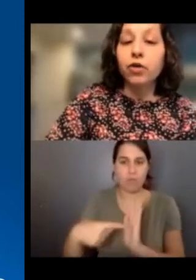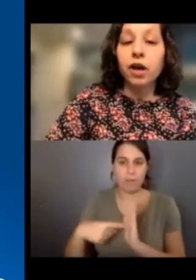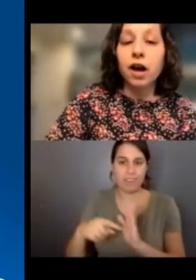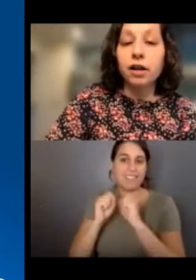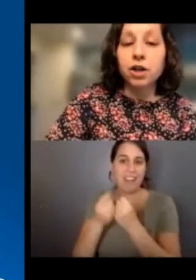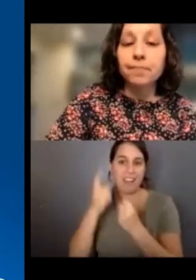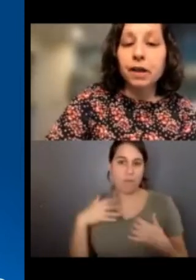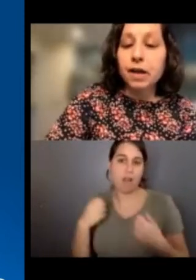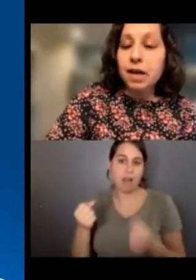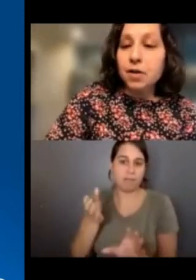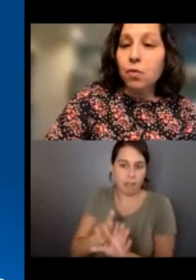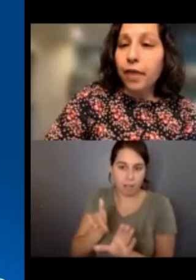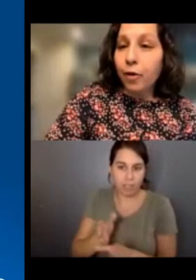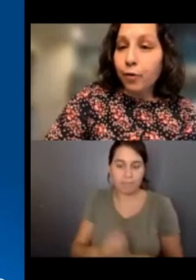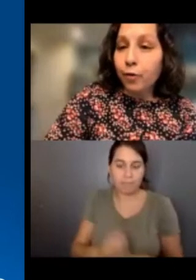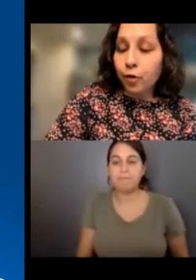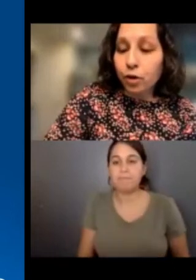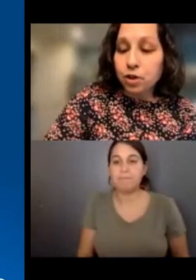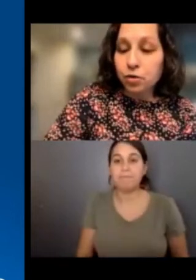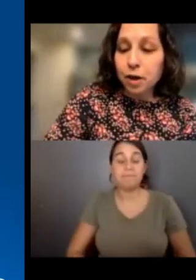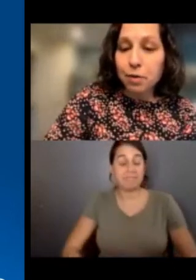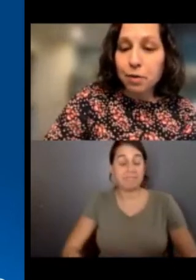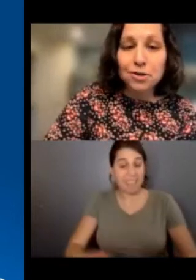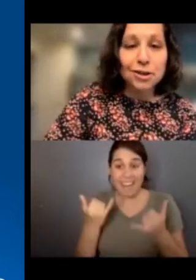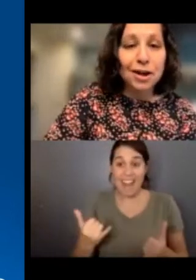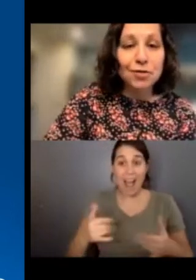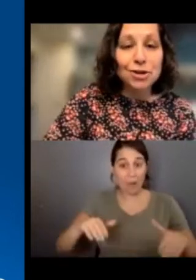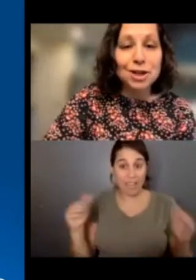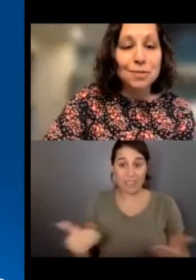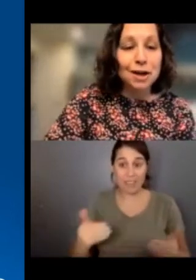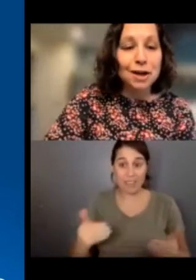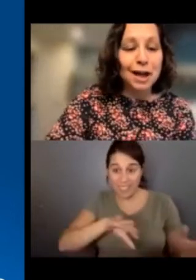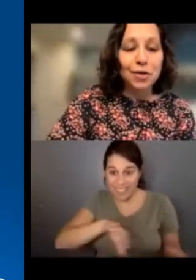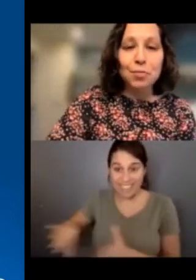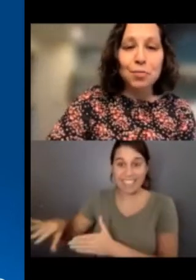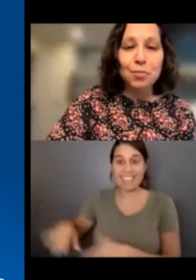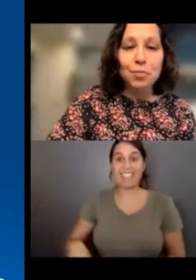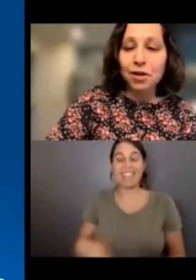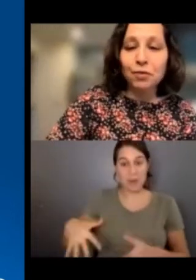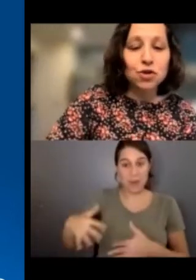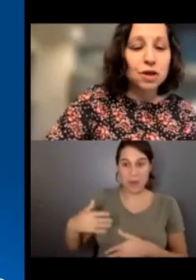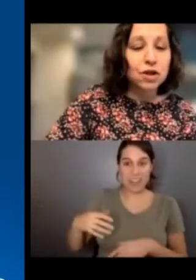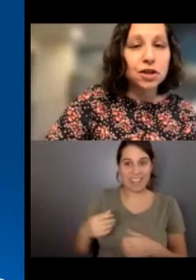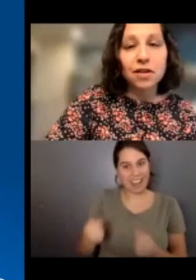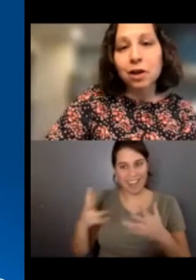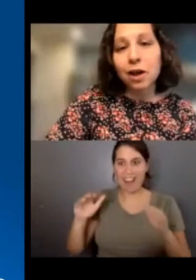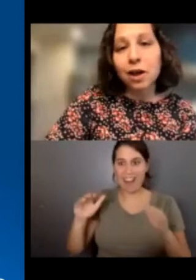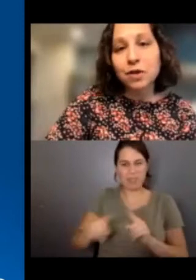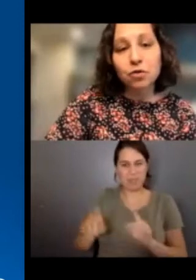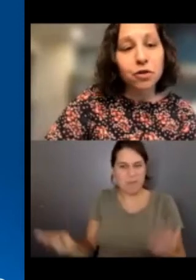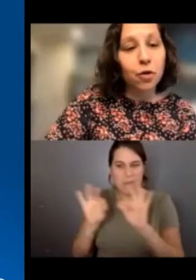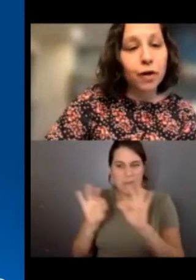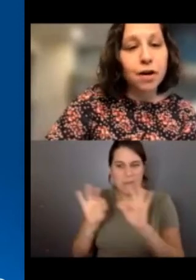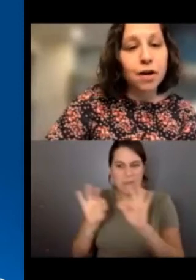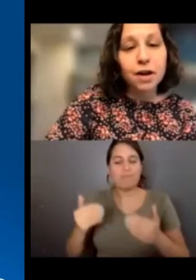Health Psychology. Without further ado, and based on the size of our team and a lengthy but important set of introductions, I would love to turn